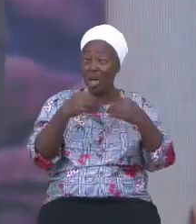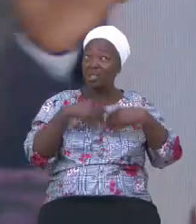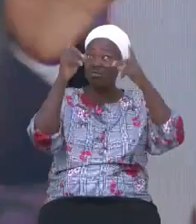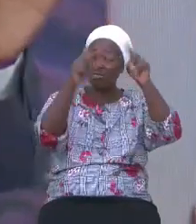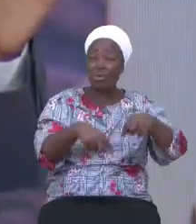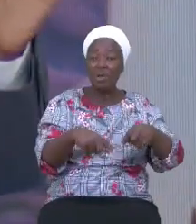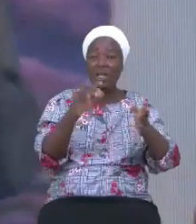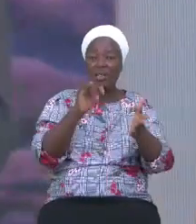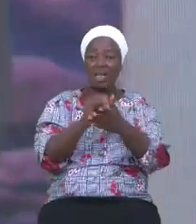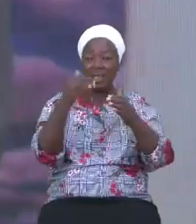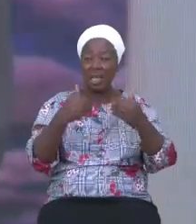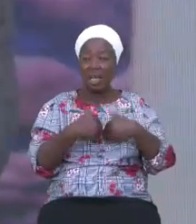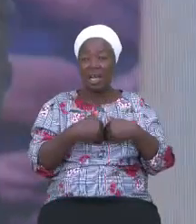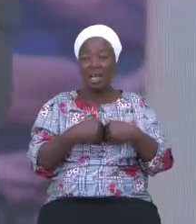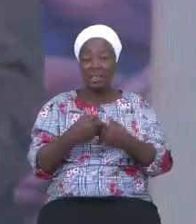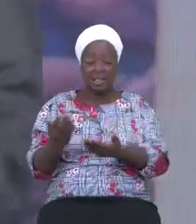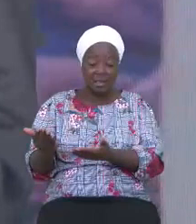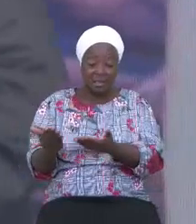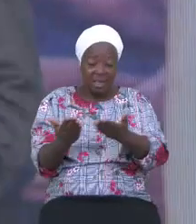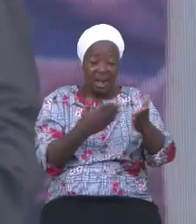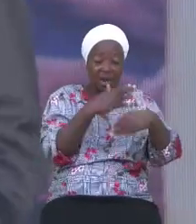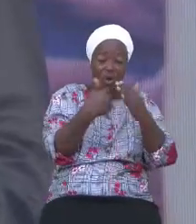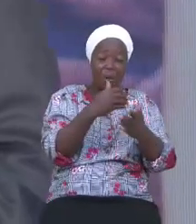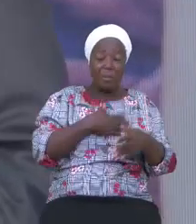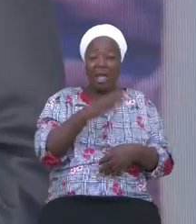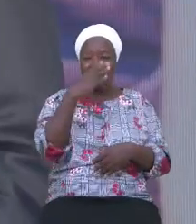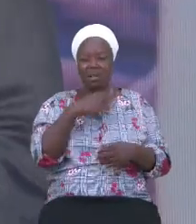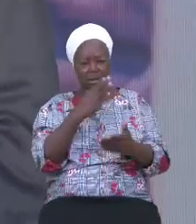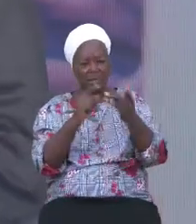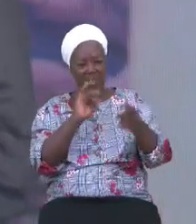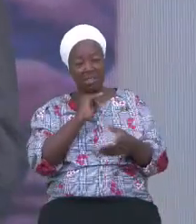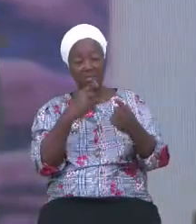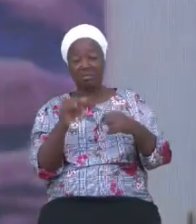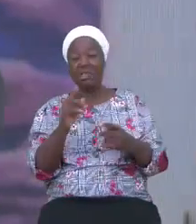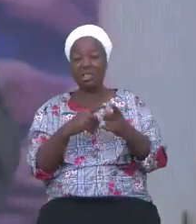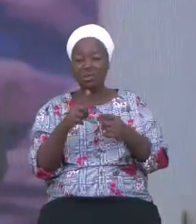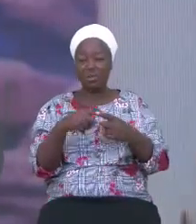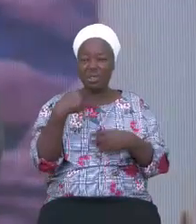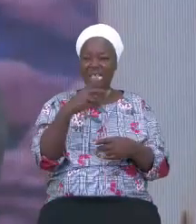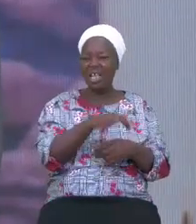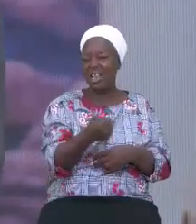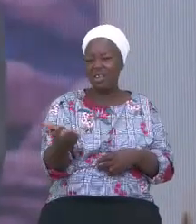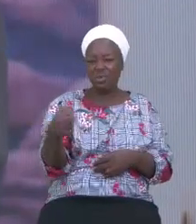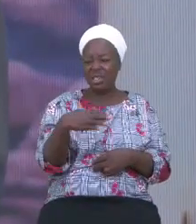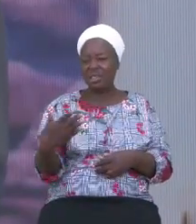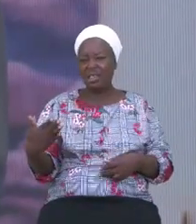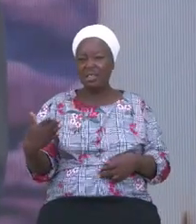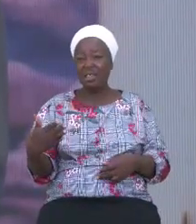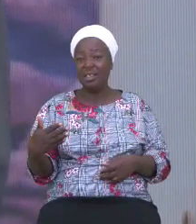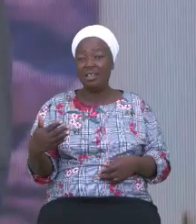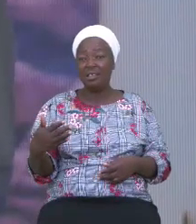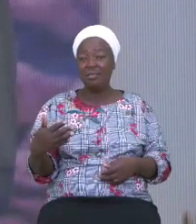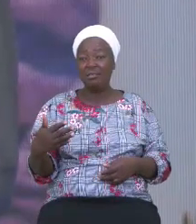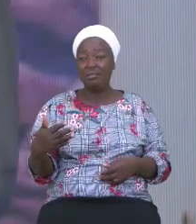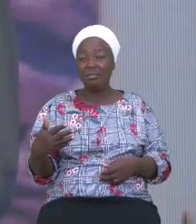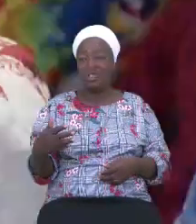that he had borne all my curse, then somebody is coming to say any other thing.